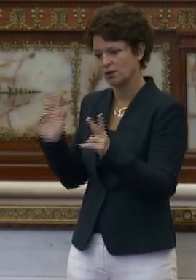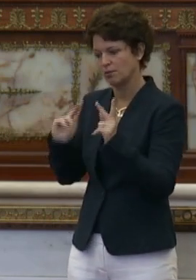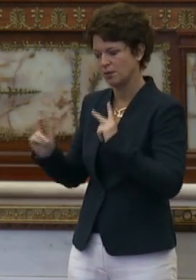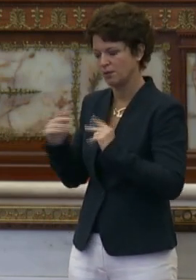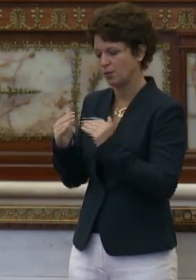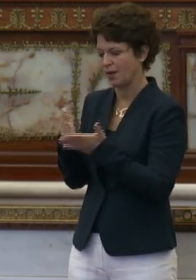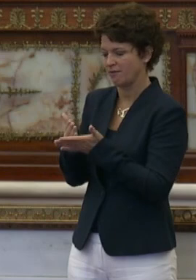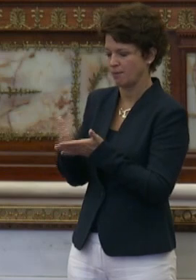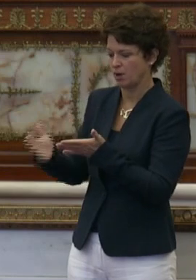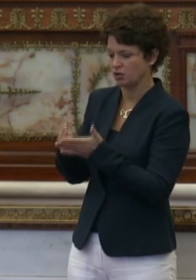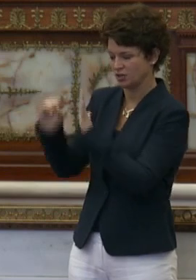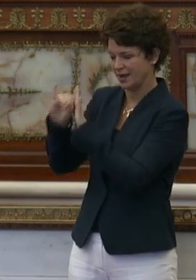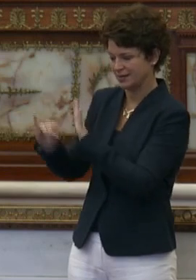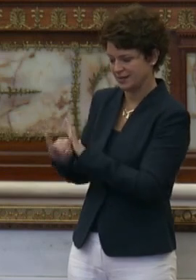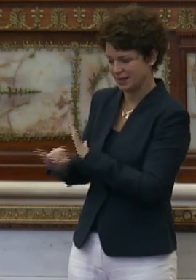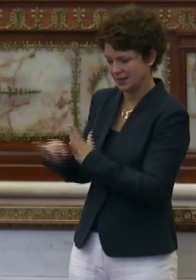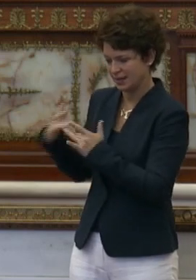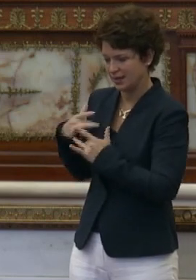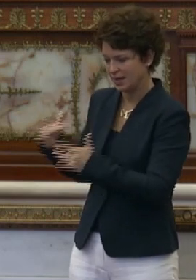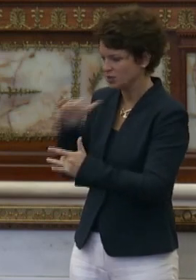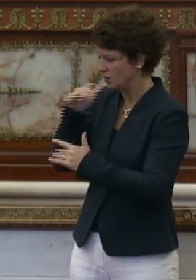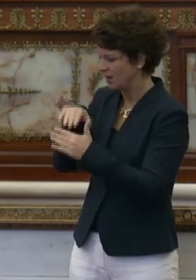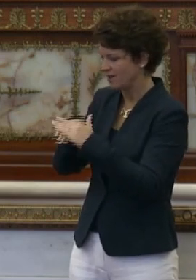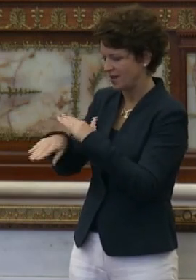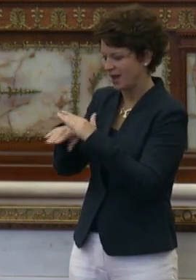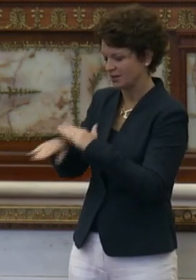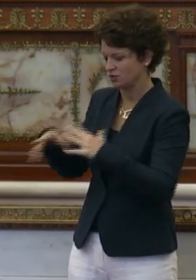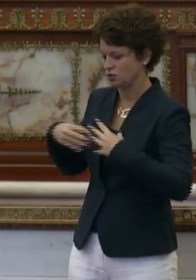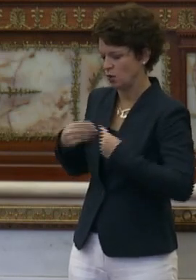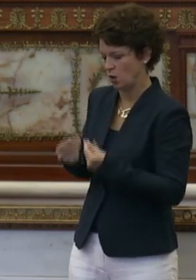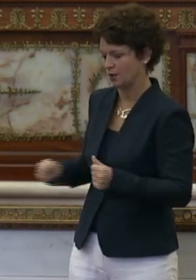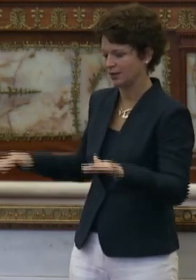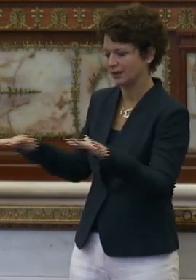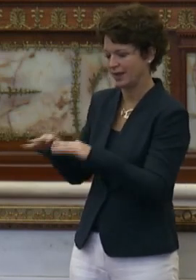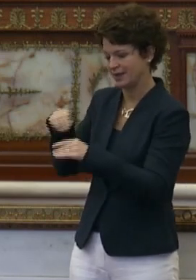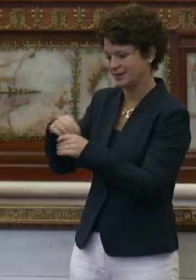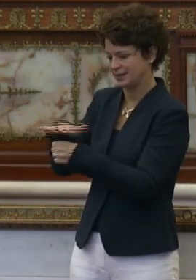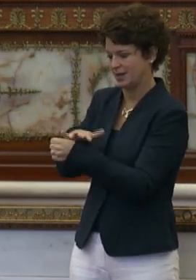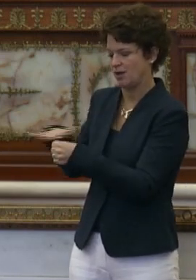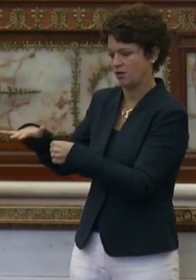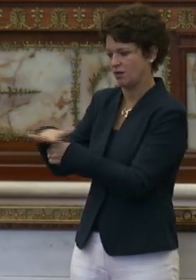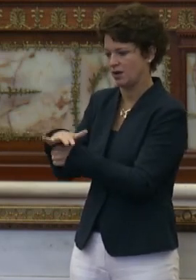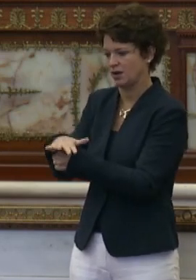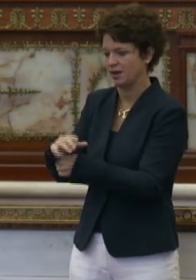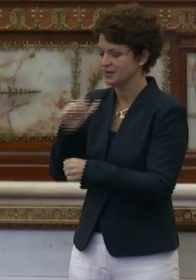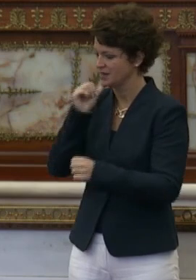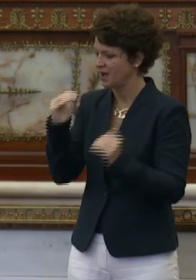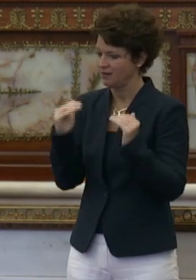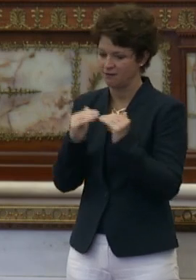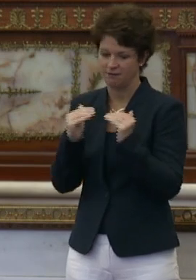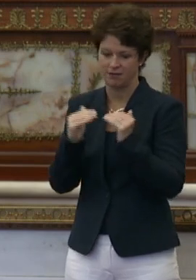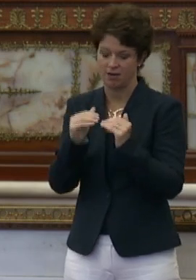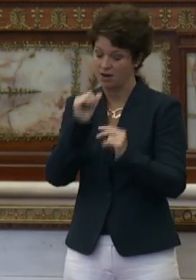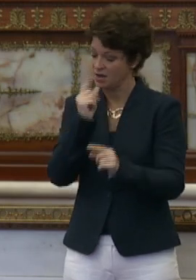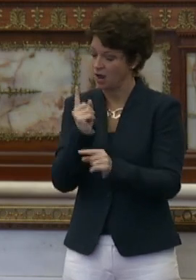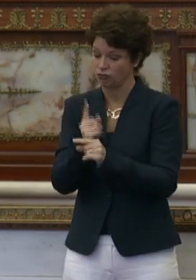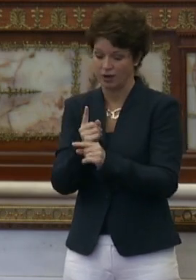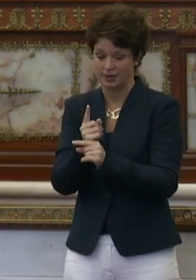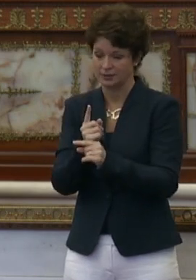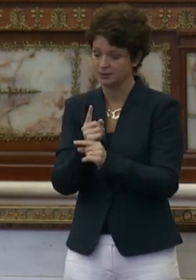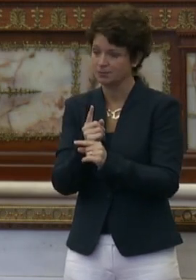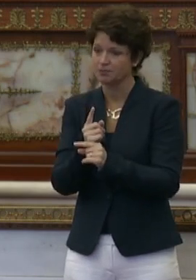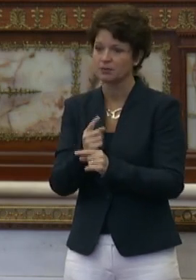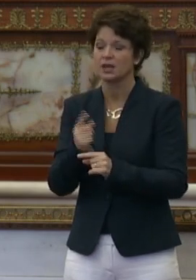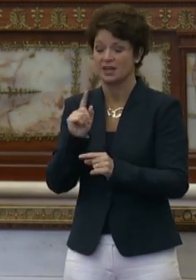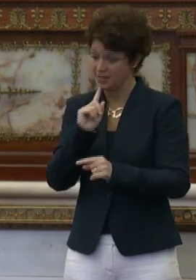have marginalized identities and do not have access to own land within this area. This is unfair and right and wrong. And